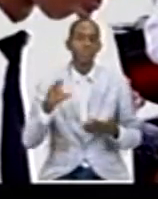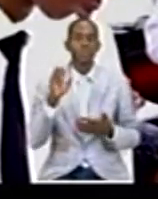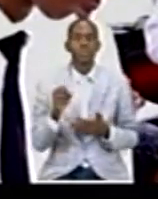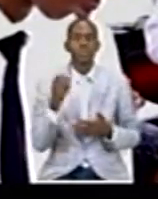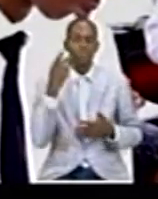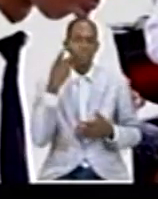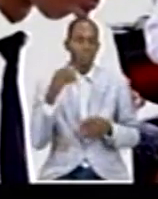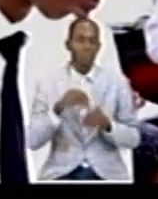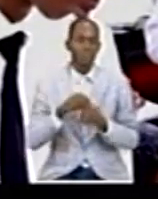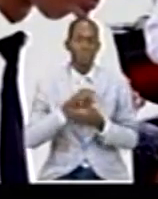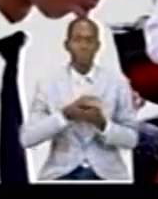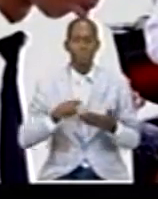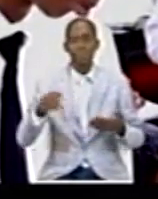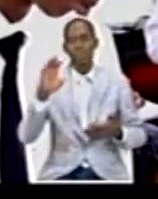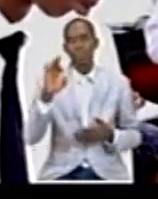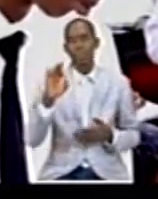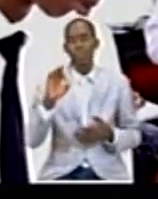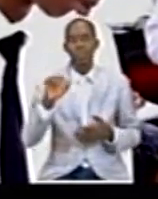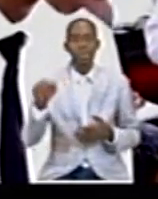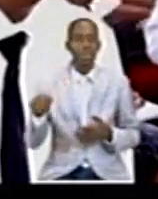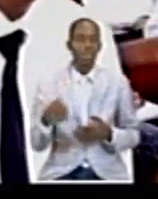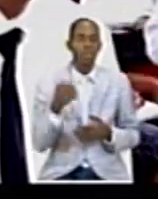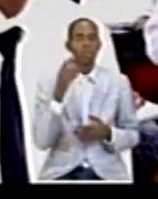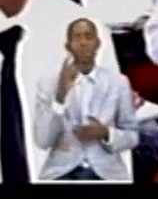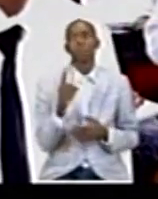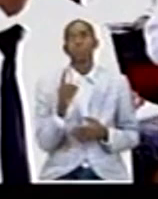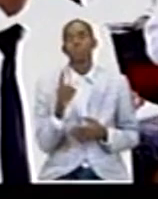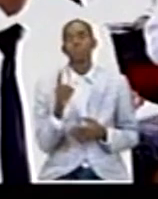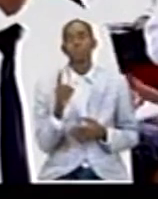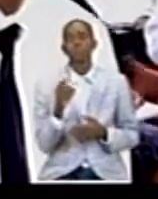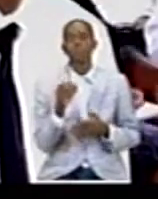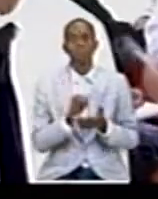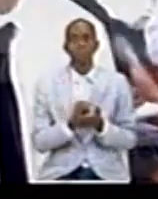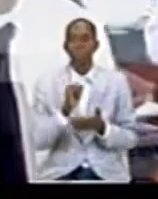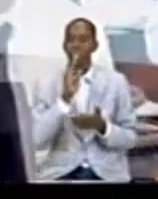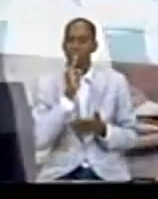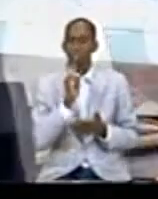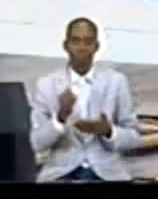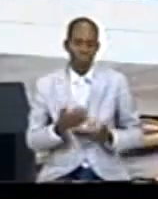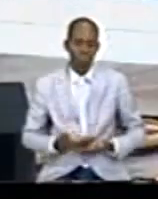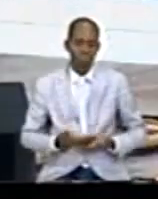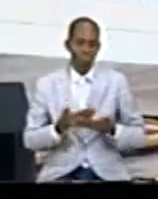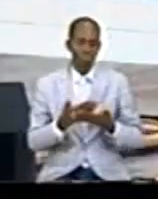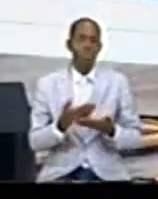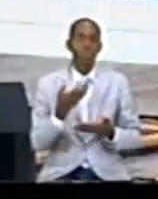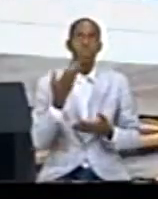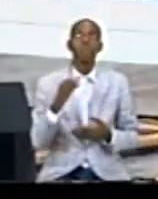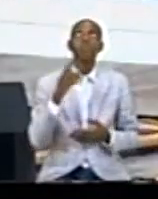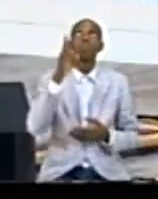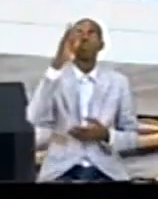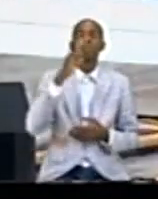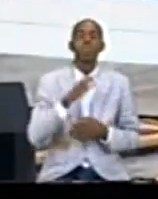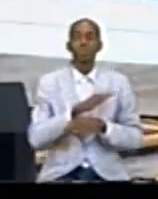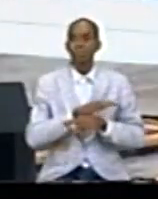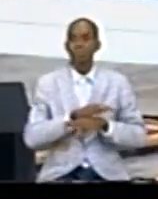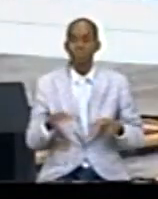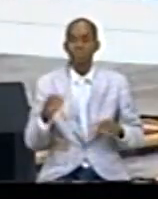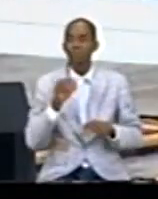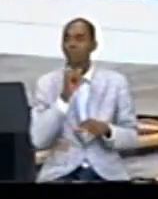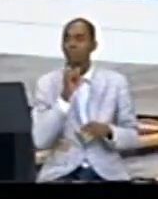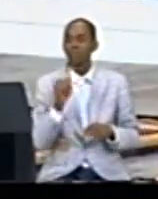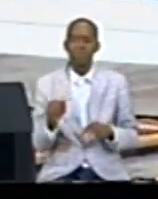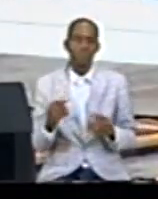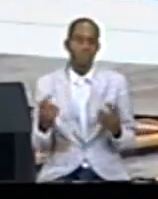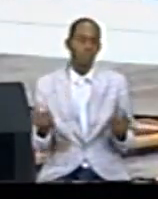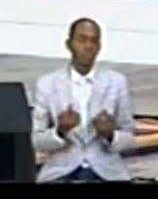verse 9. Whosoever is born of God does not commit sin.